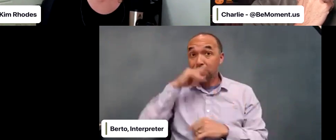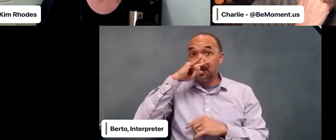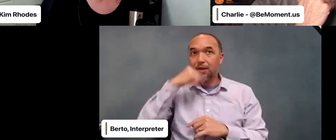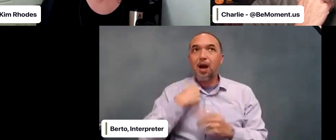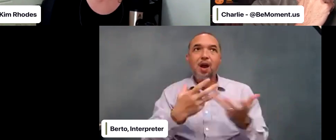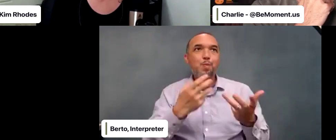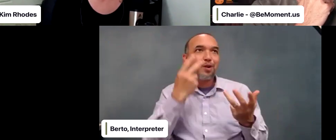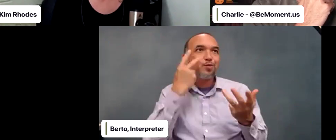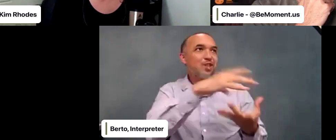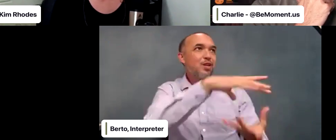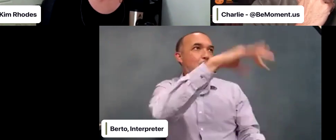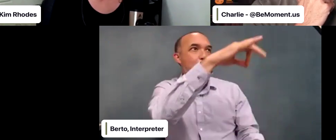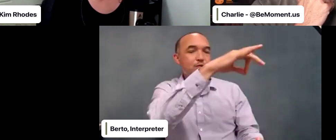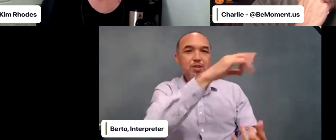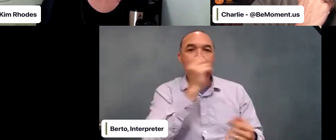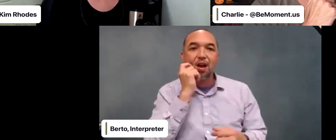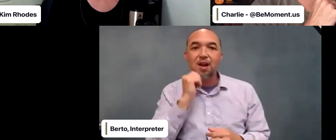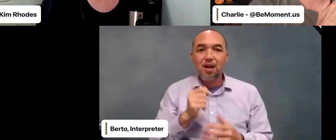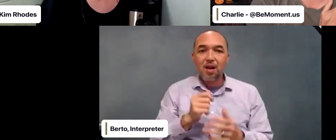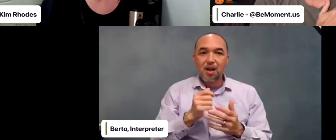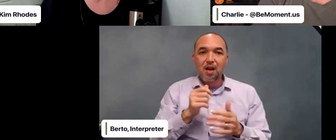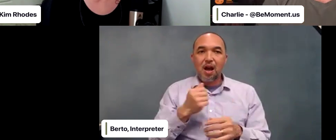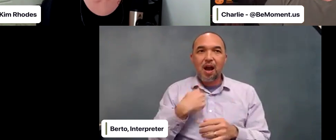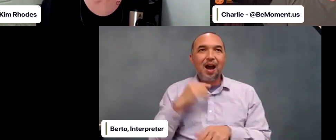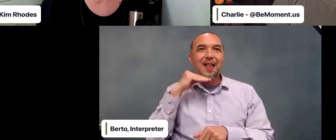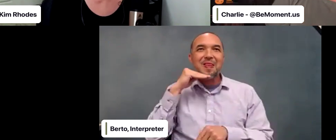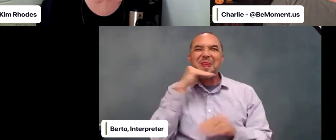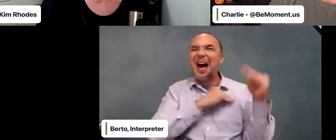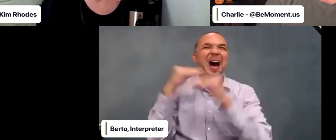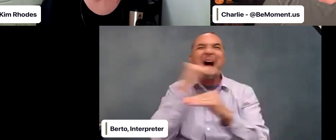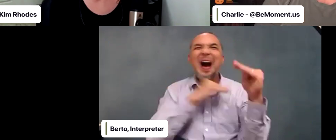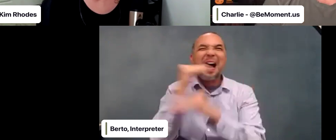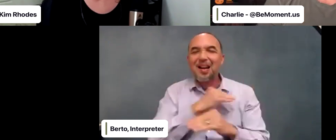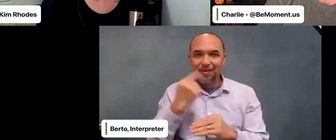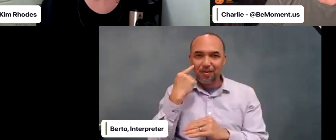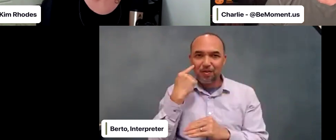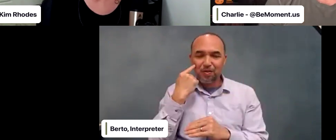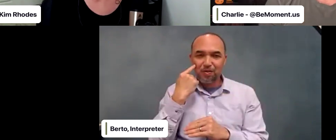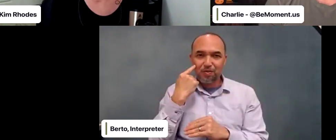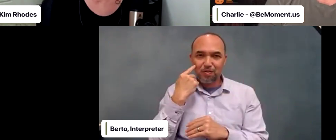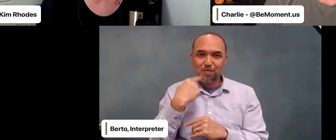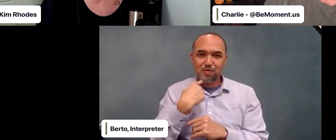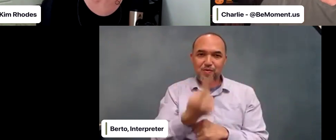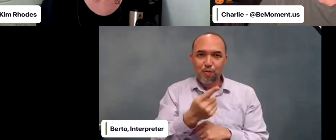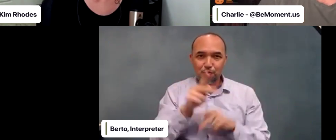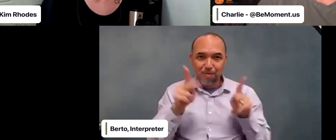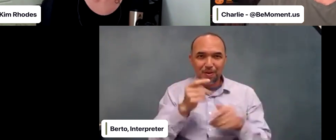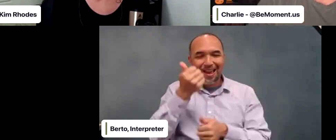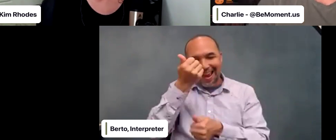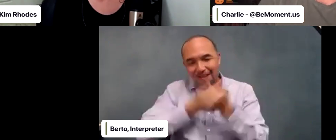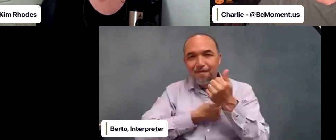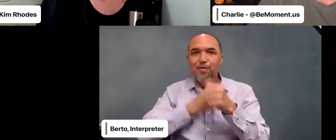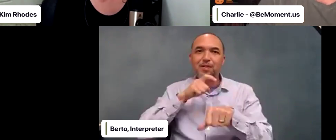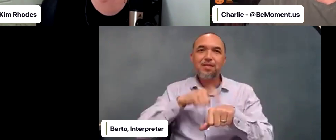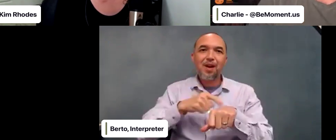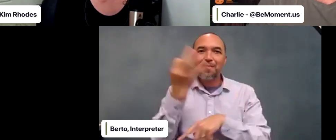I lied my socks off and told everybody every Friday the 13th I saw ghosts because I